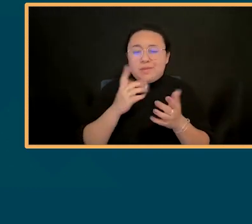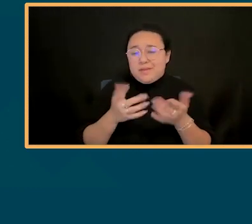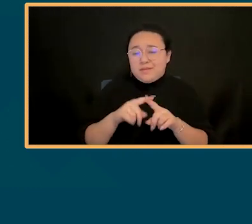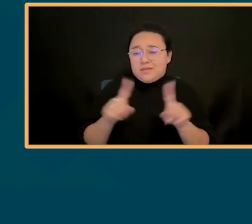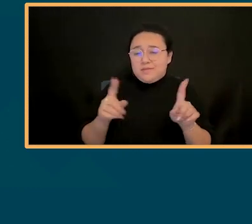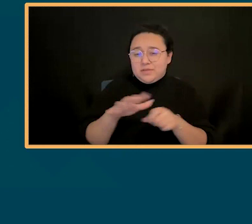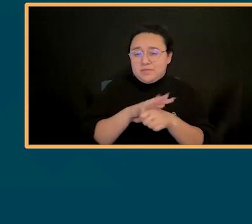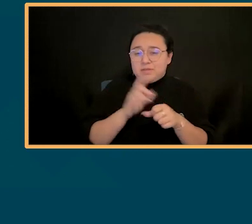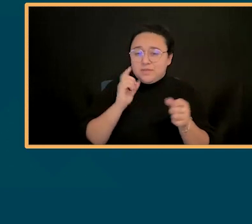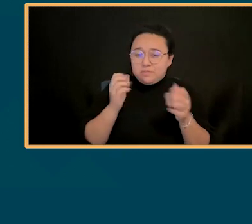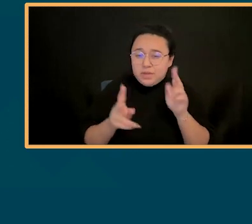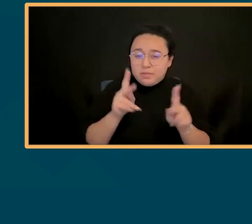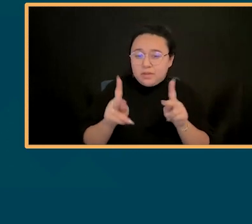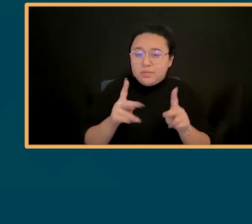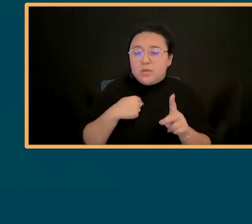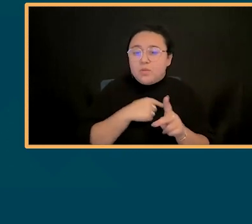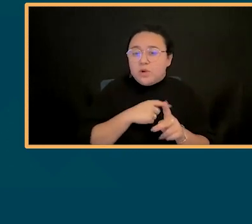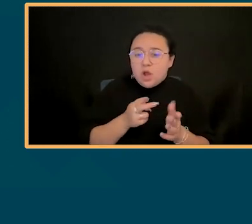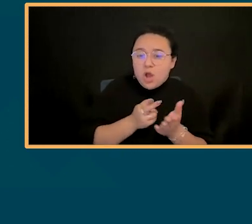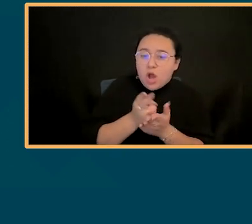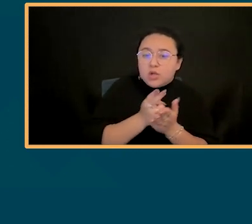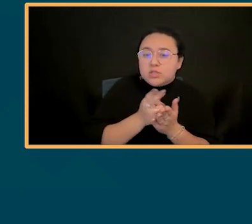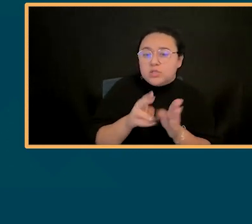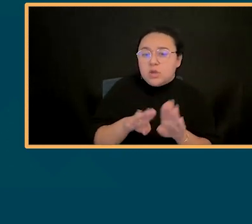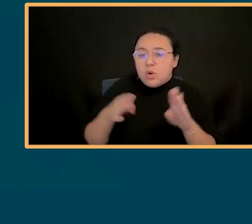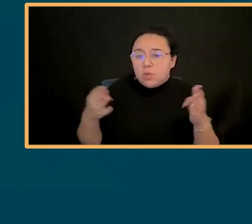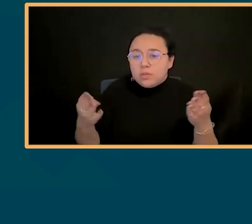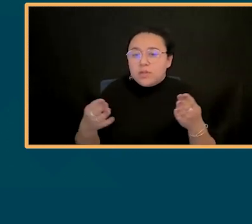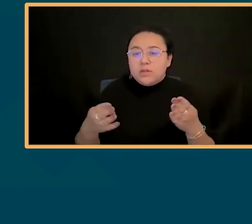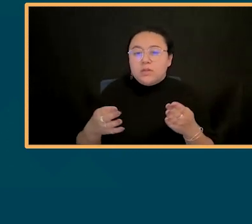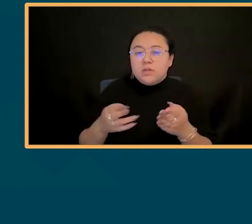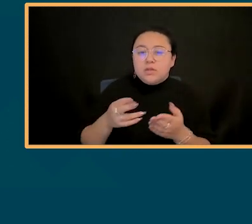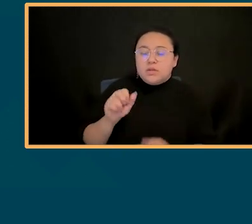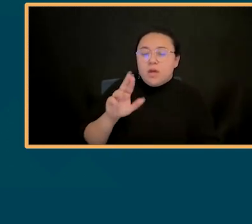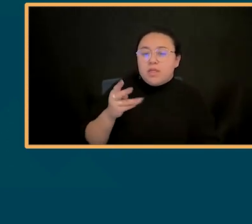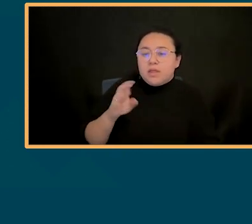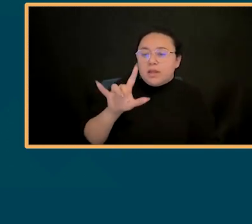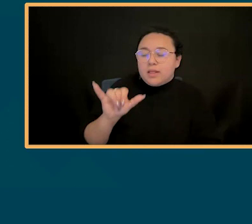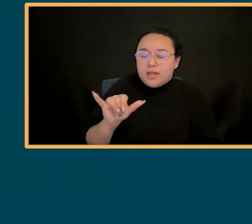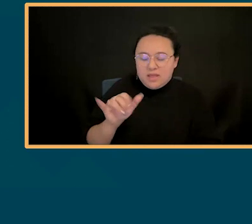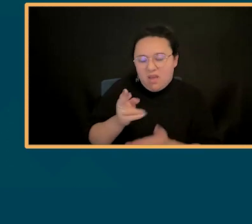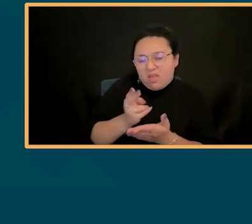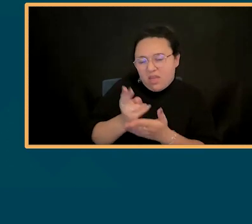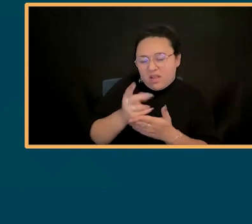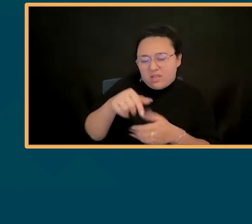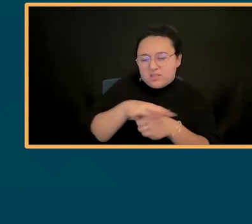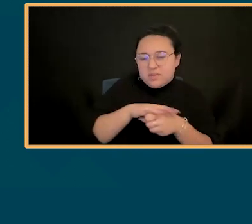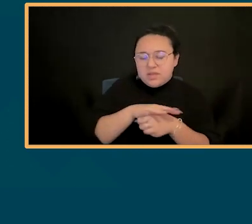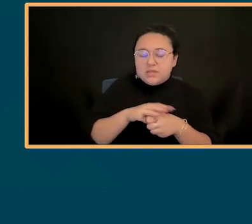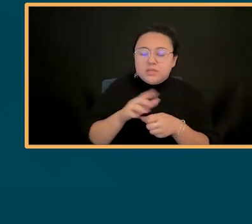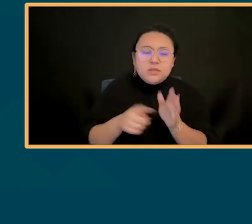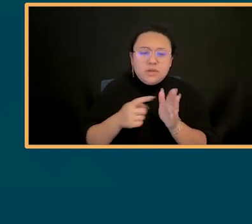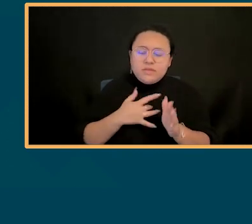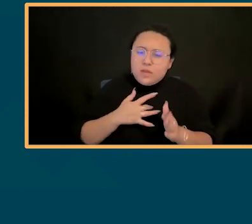space for a lot of people. We speak very honestly, very openly, very authentically in this space. And sometimes that can bring up